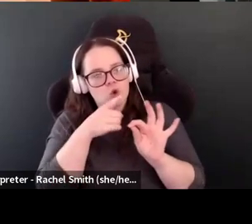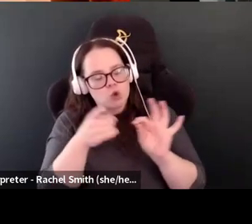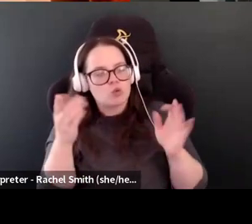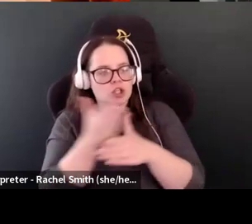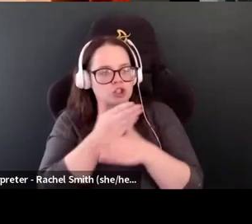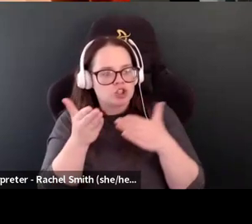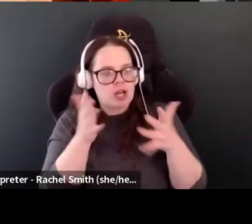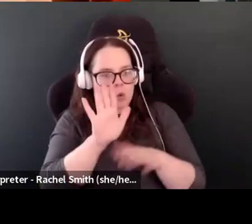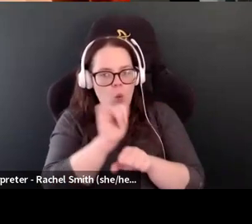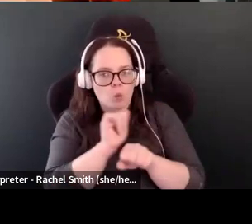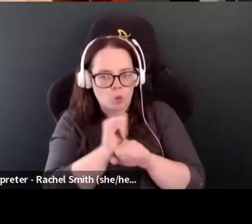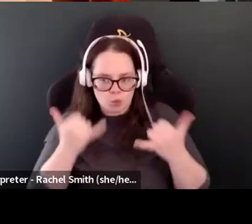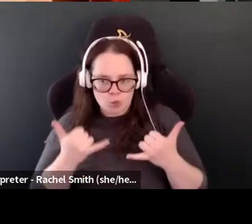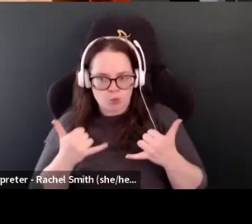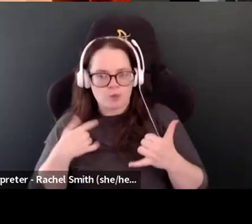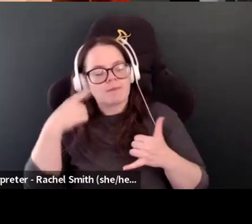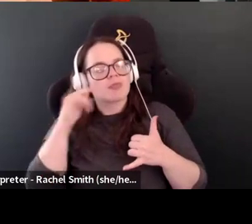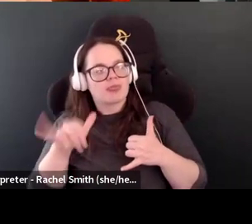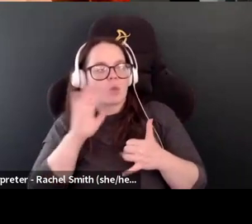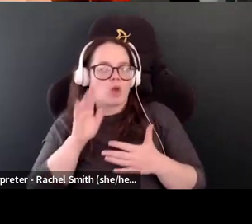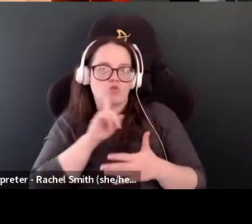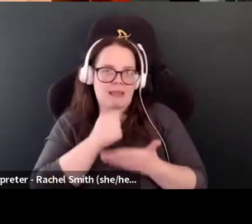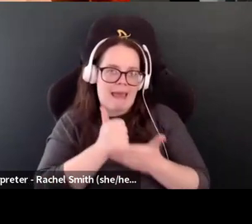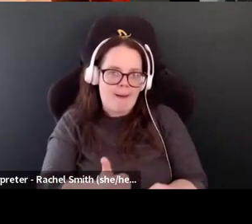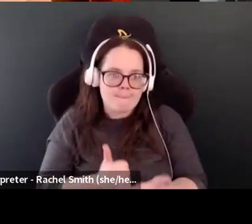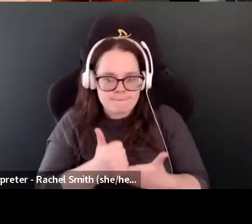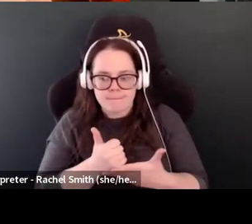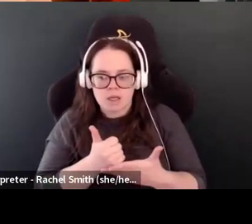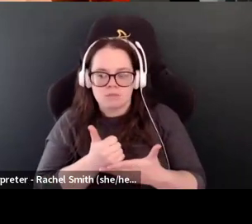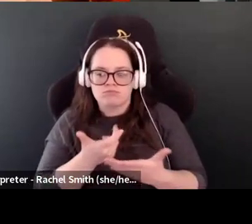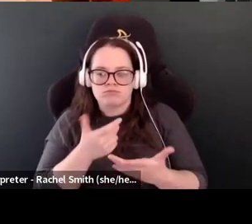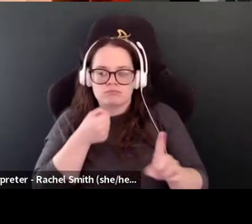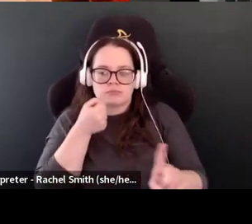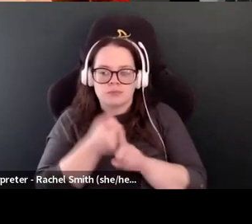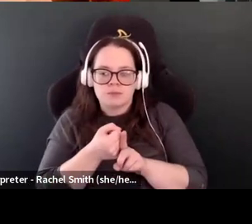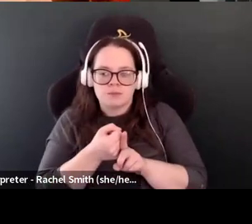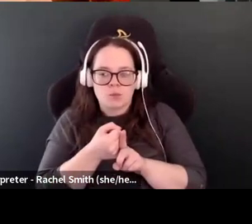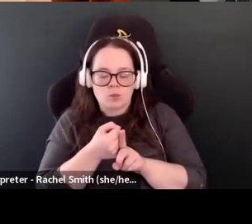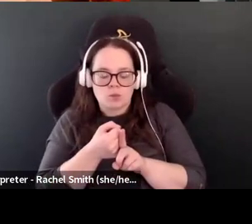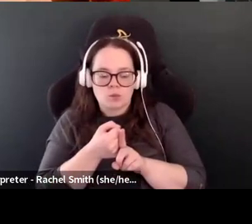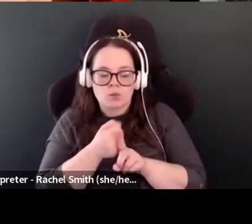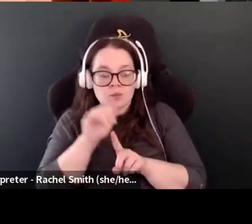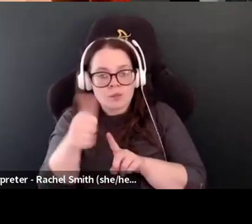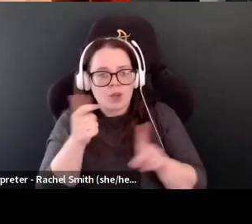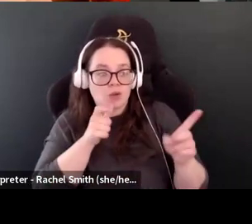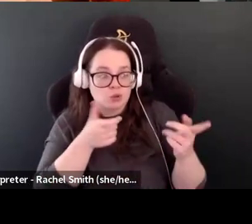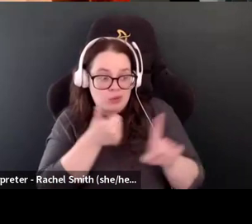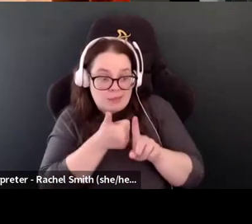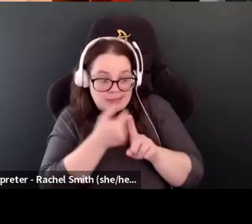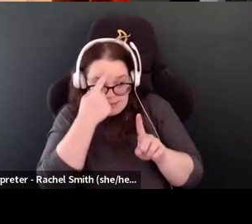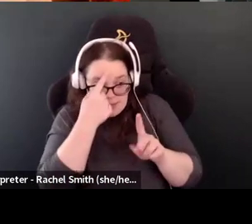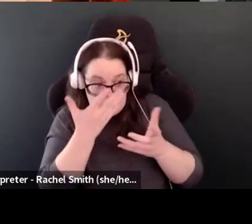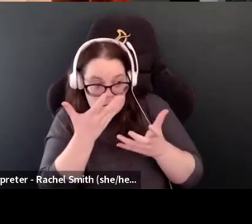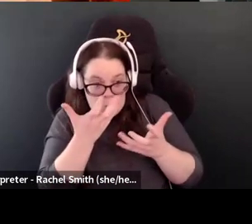right now, because I think that will be helpful to a lot of others who are, you know, thinking about diving into